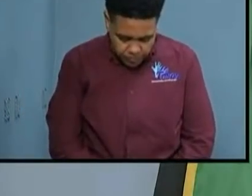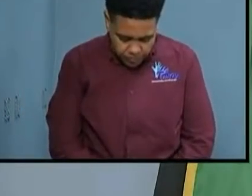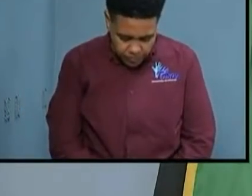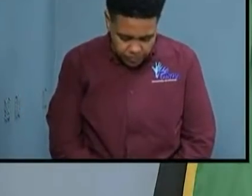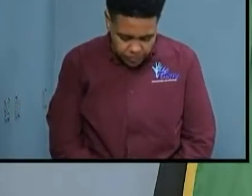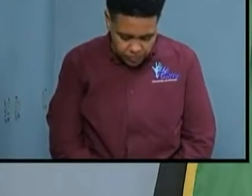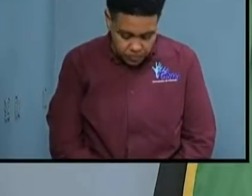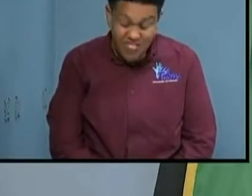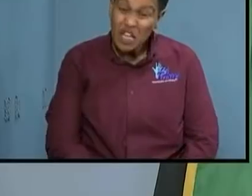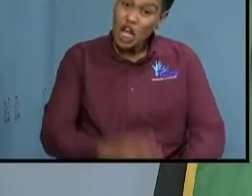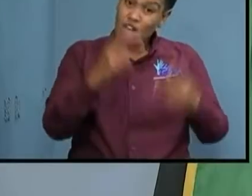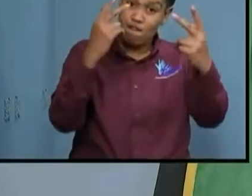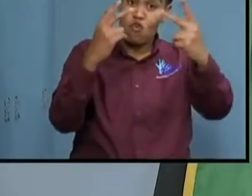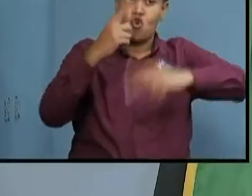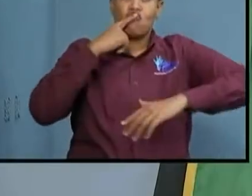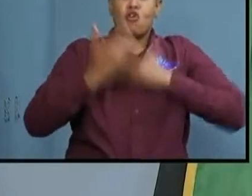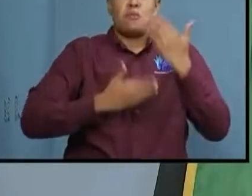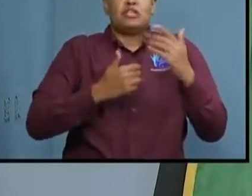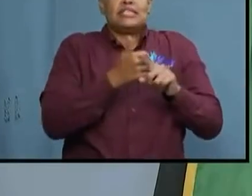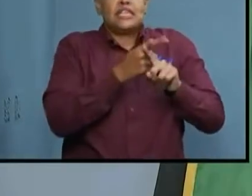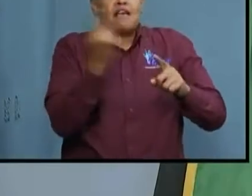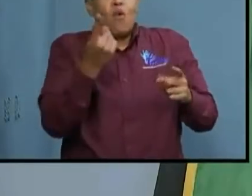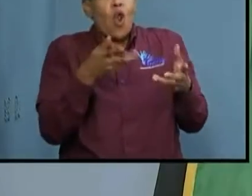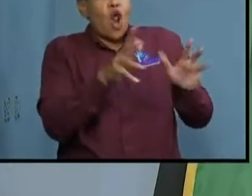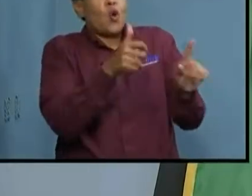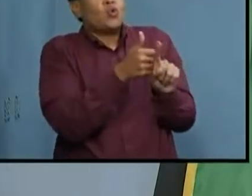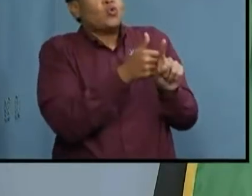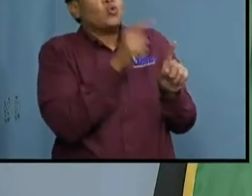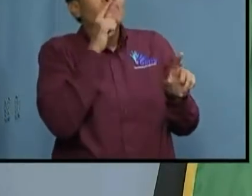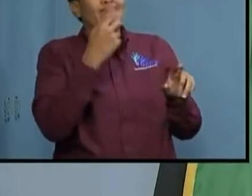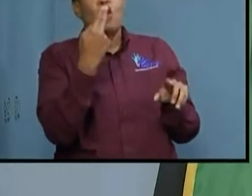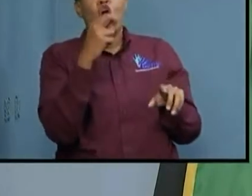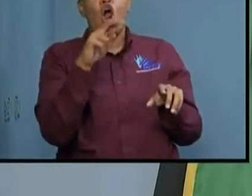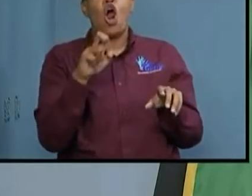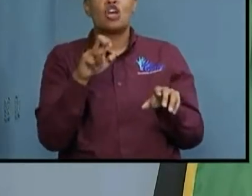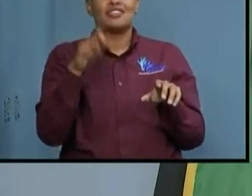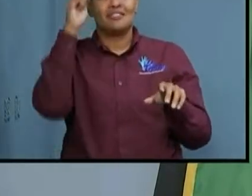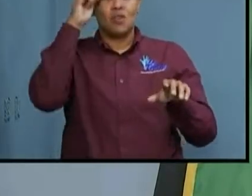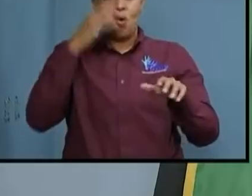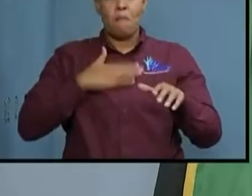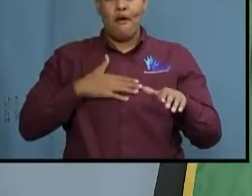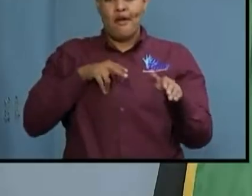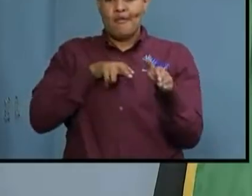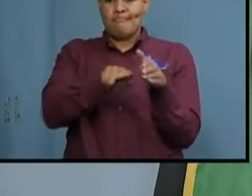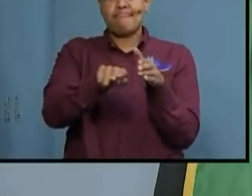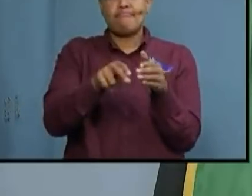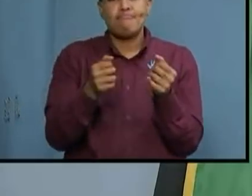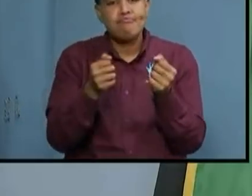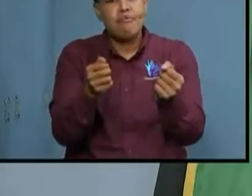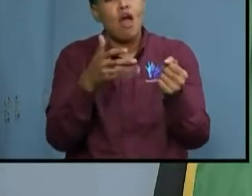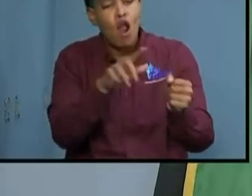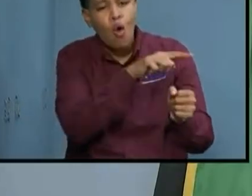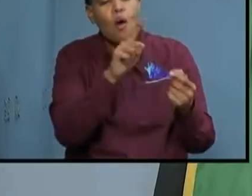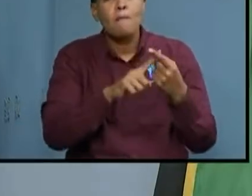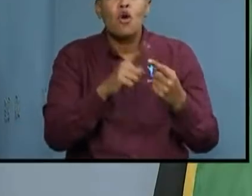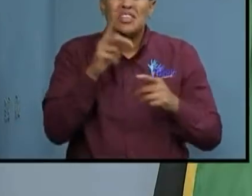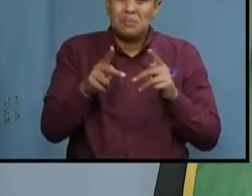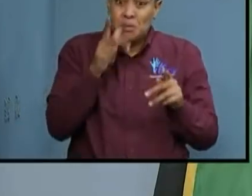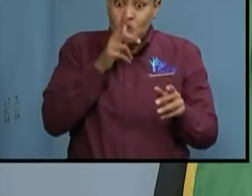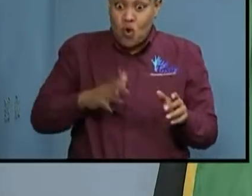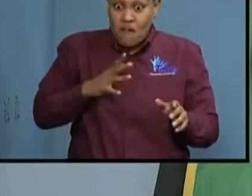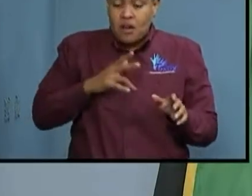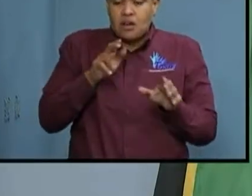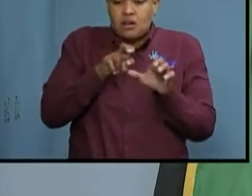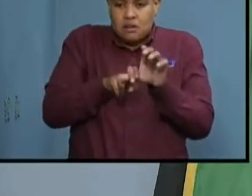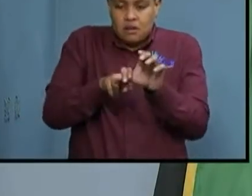vehicle taking the officiating clergy, and the mourners. Normal church services operating